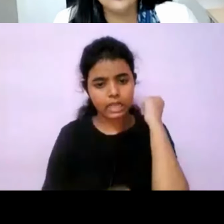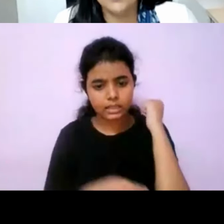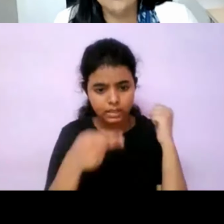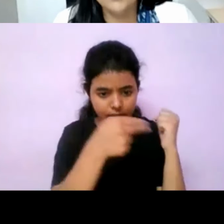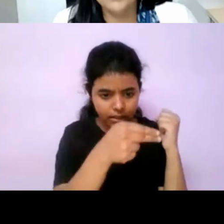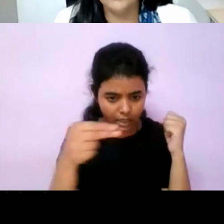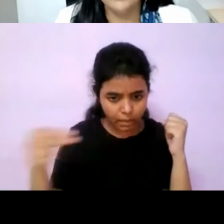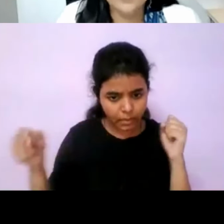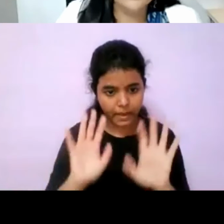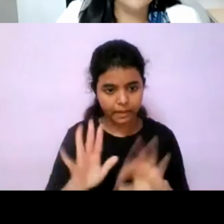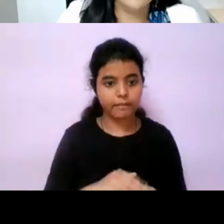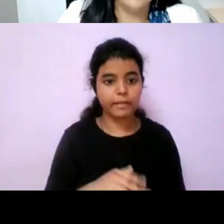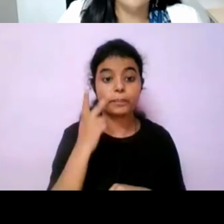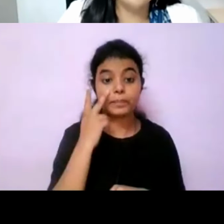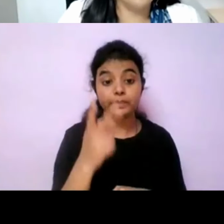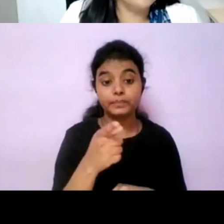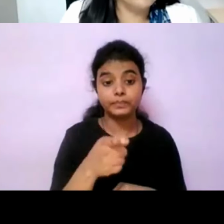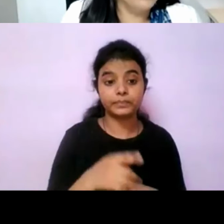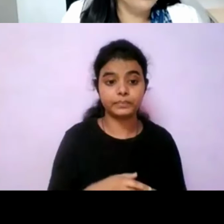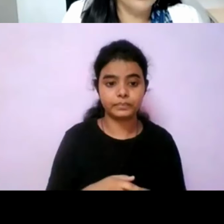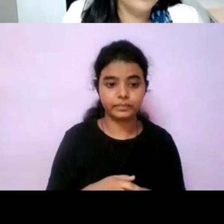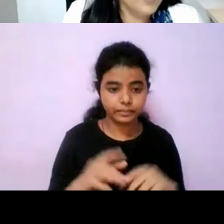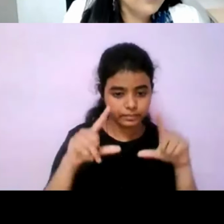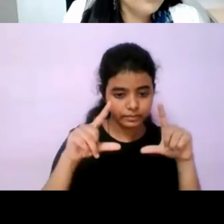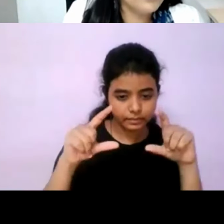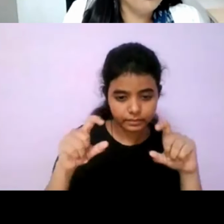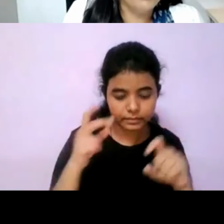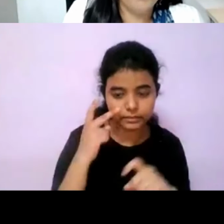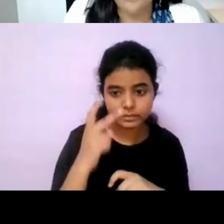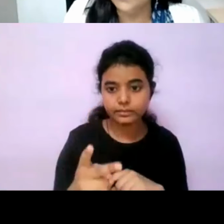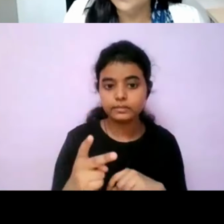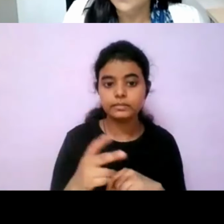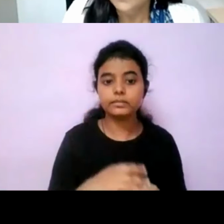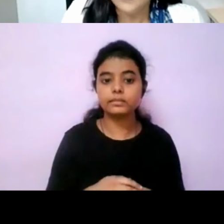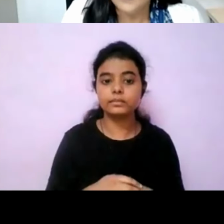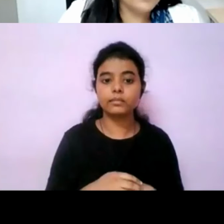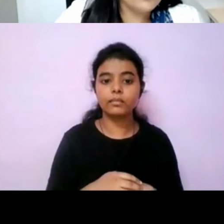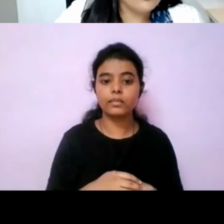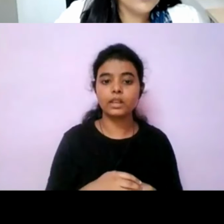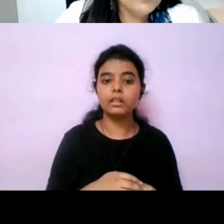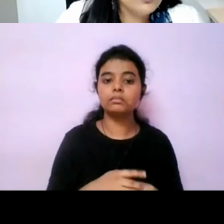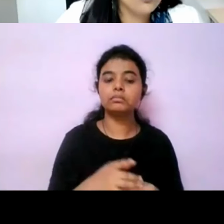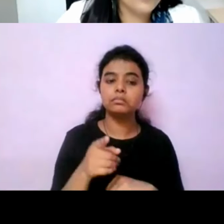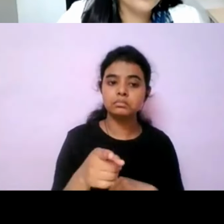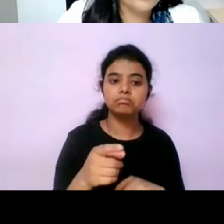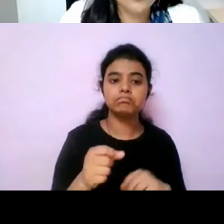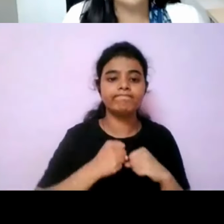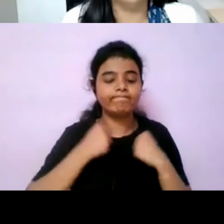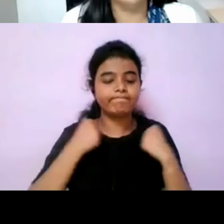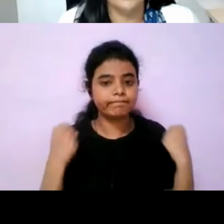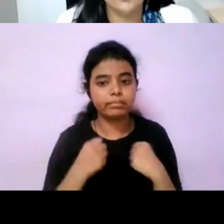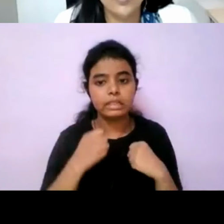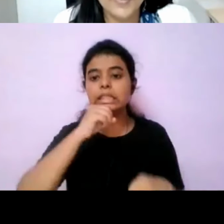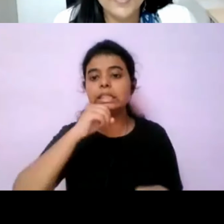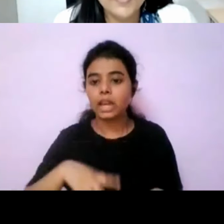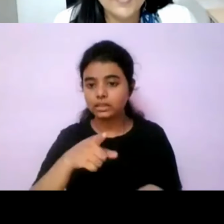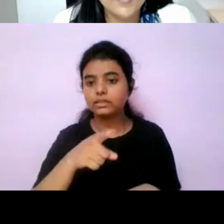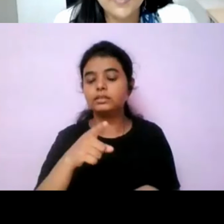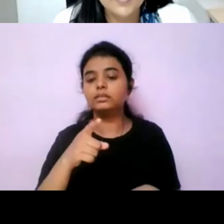and Chakravarti highlight the dilemmas faced by young disabled people as they struggle to construct their